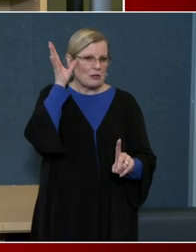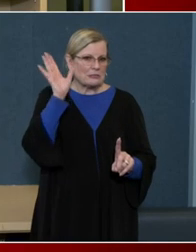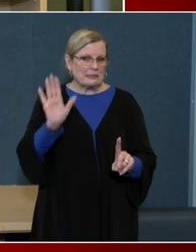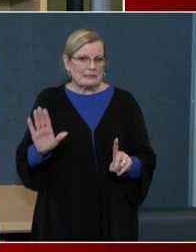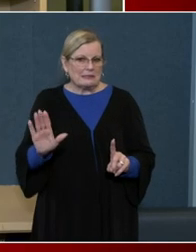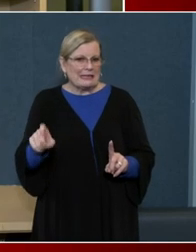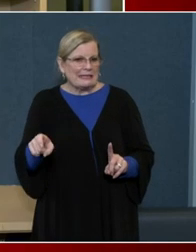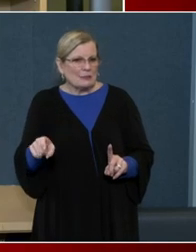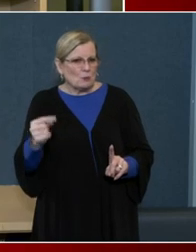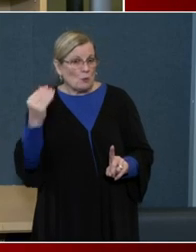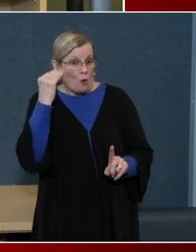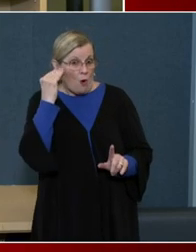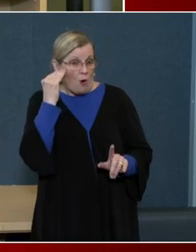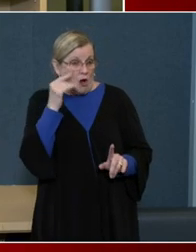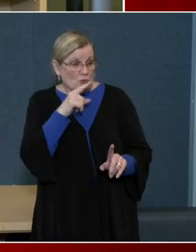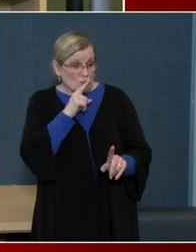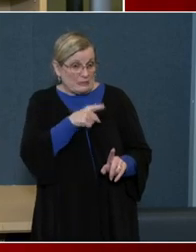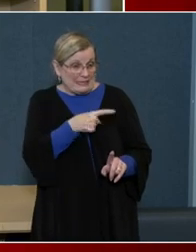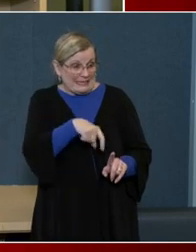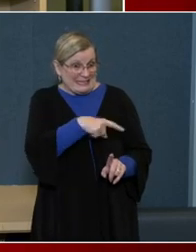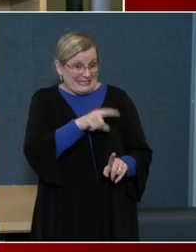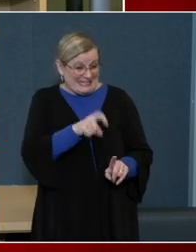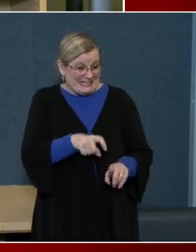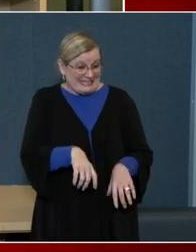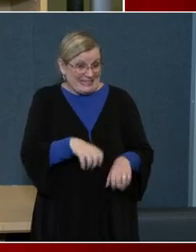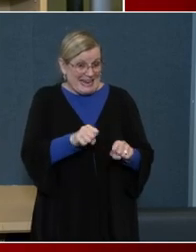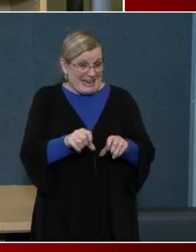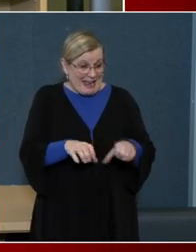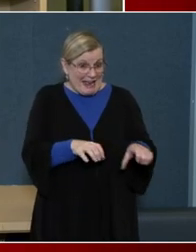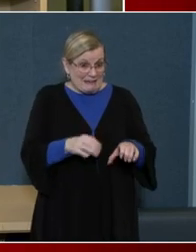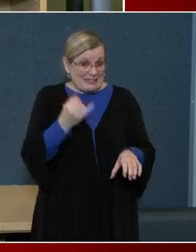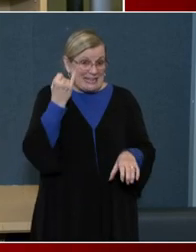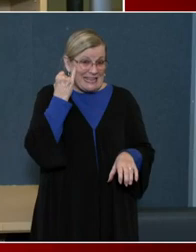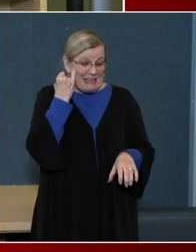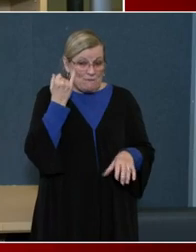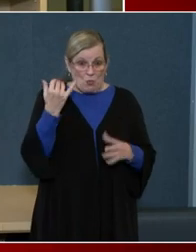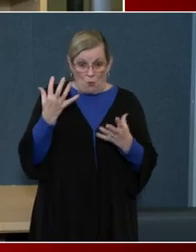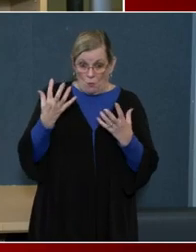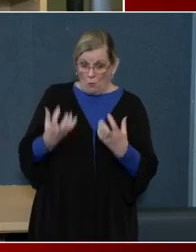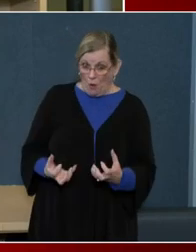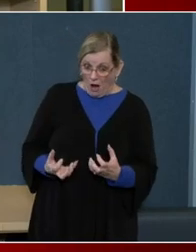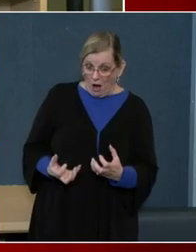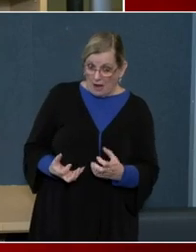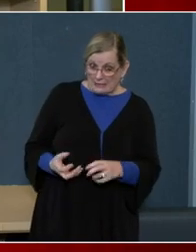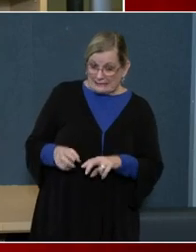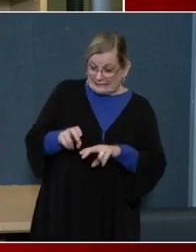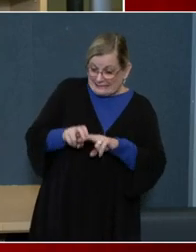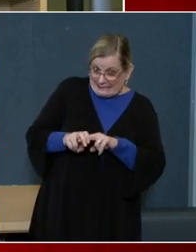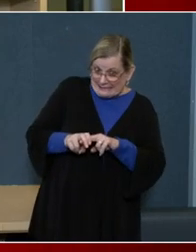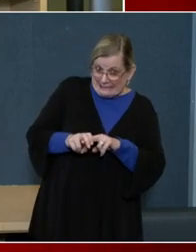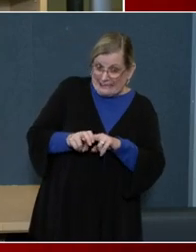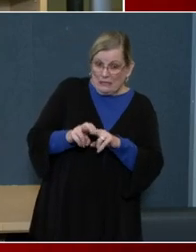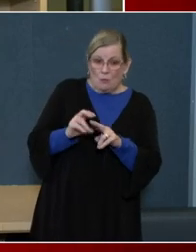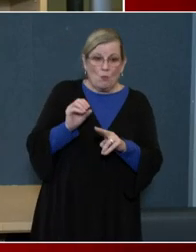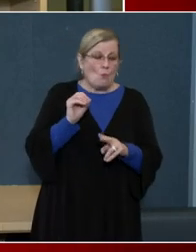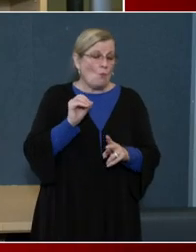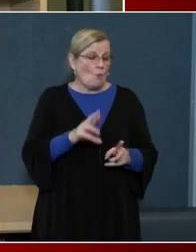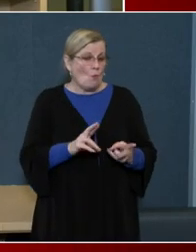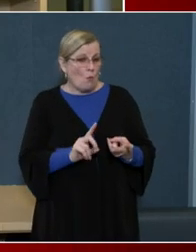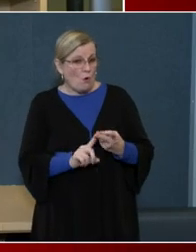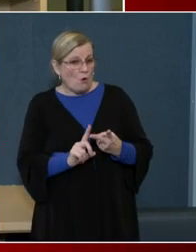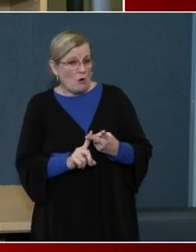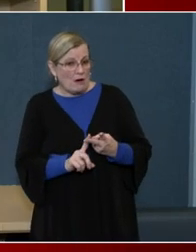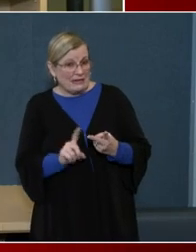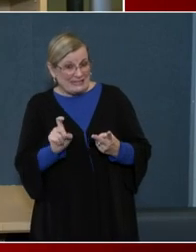to take, and when do they need to take it if they want to choose or sign up to be considered for one of those